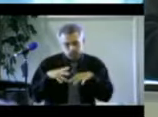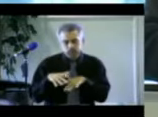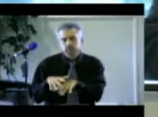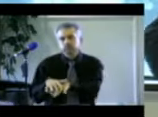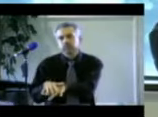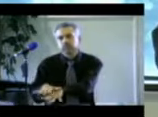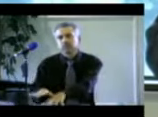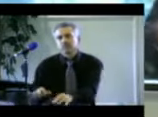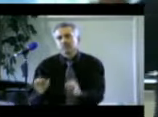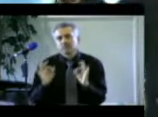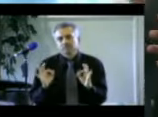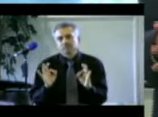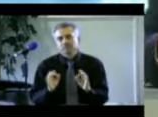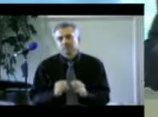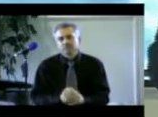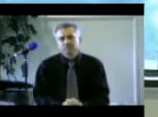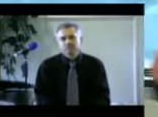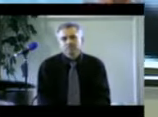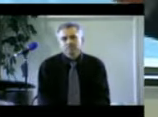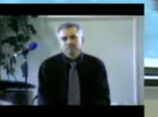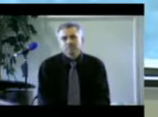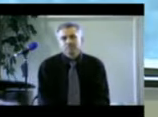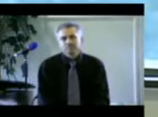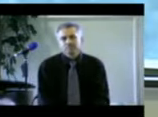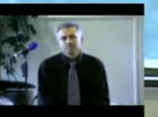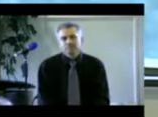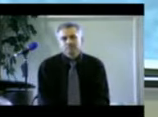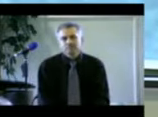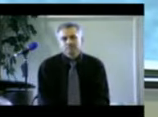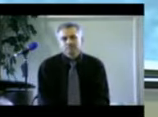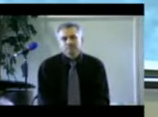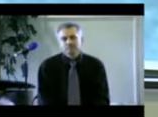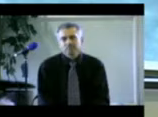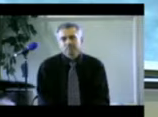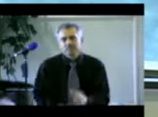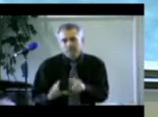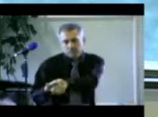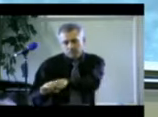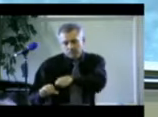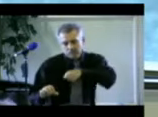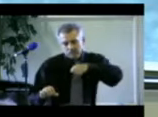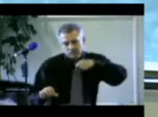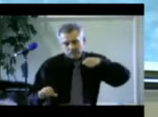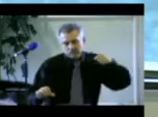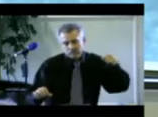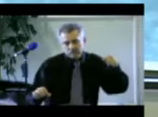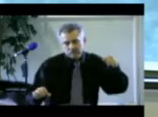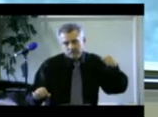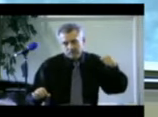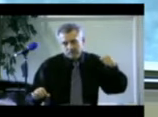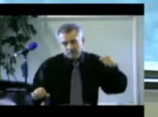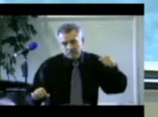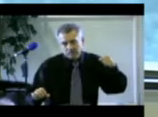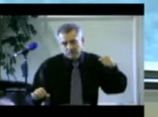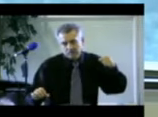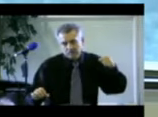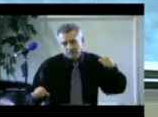he felt like he got to the problem, and he pulled it out, and turns out it was a